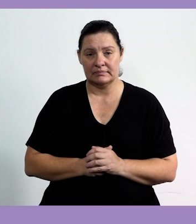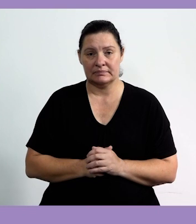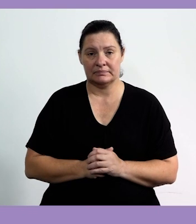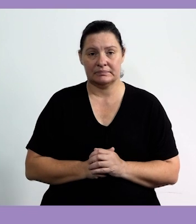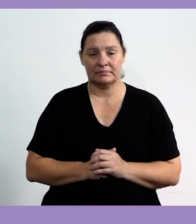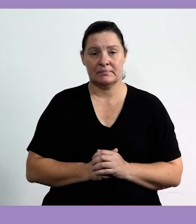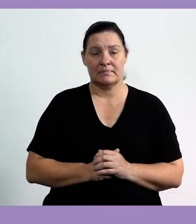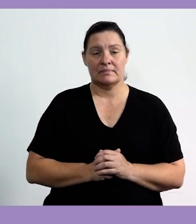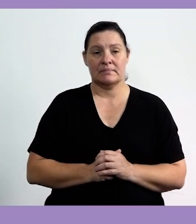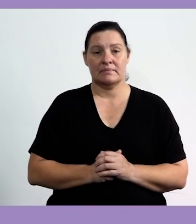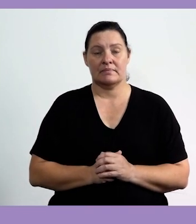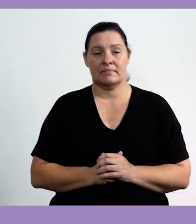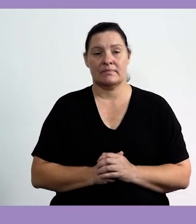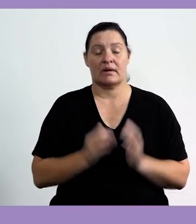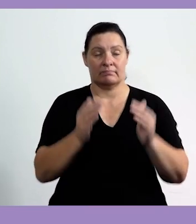6.